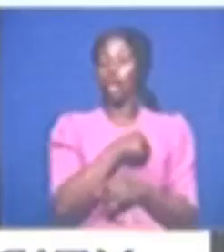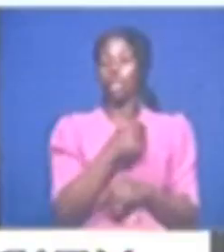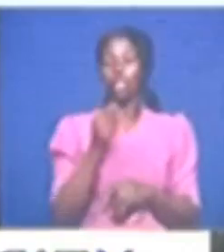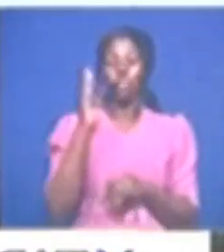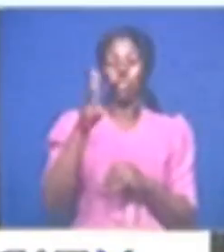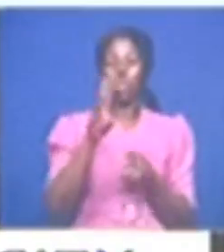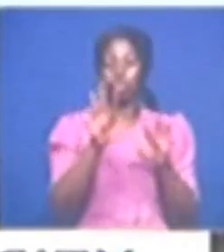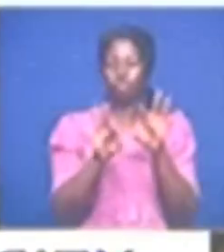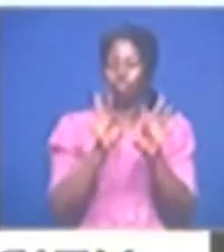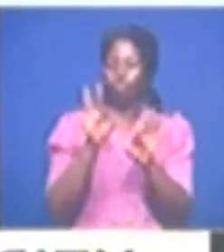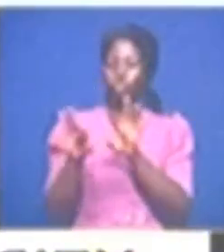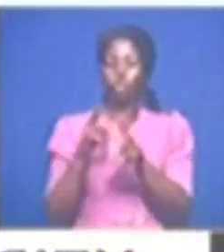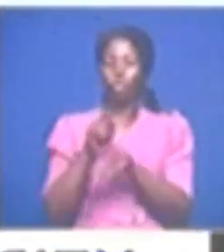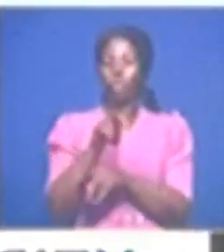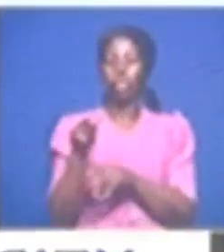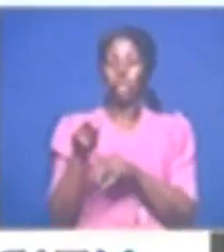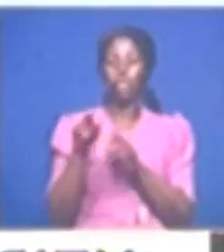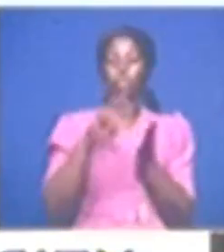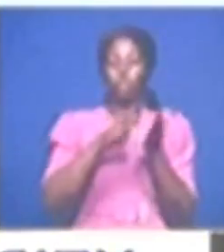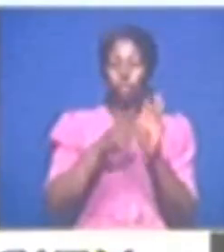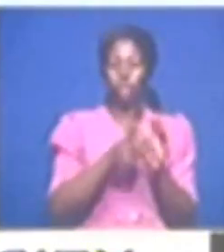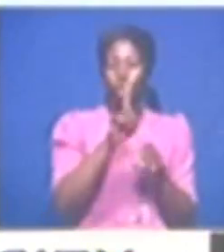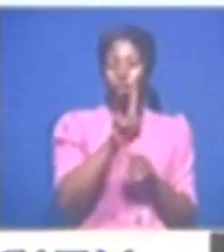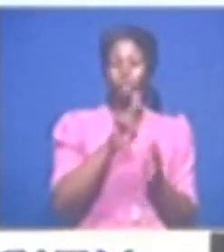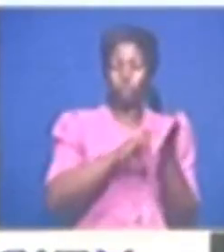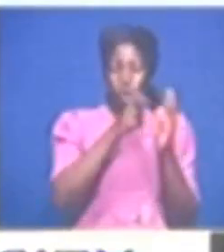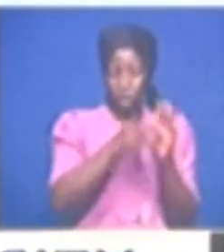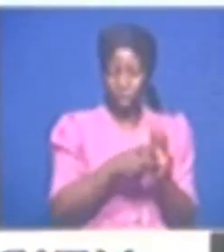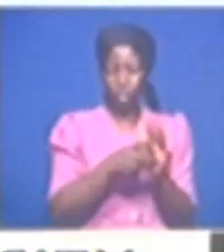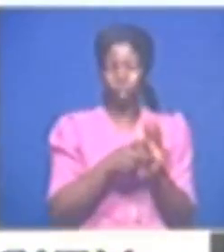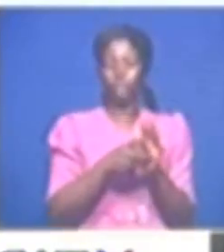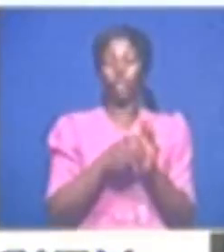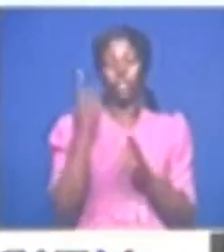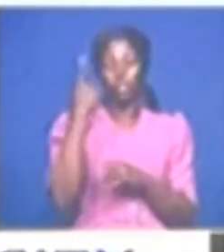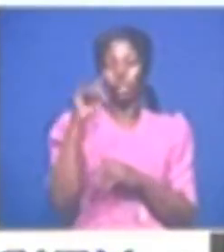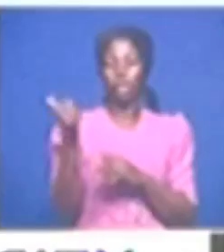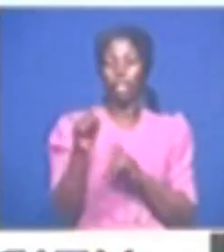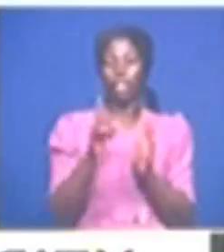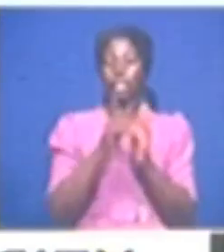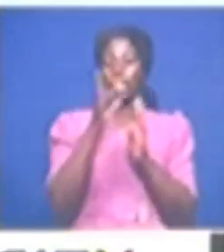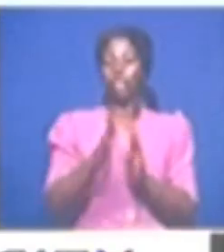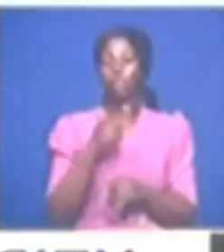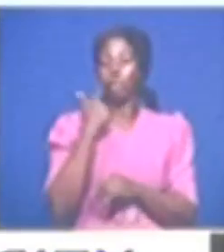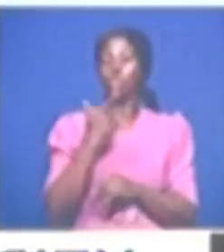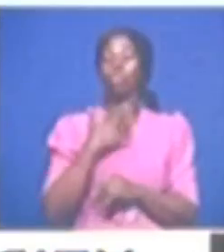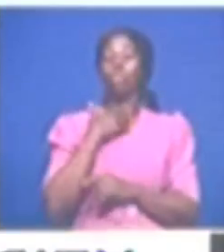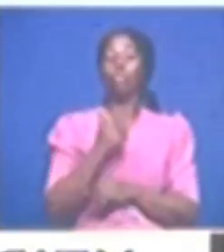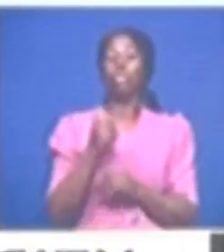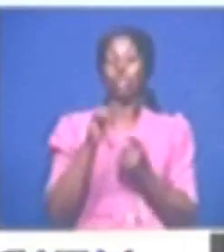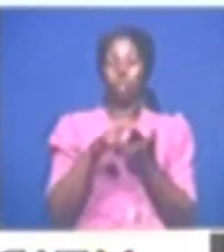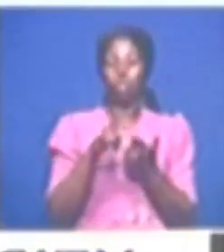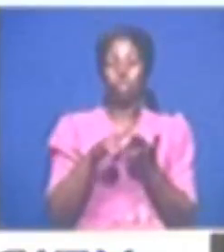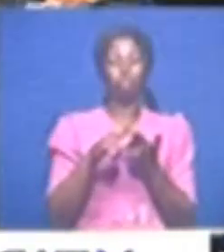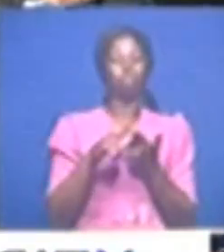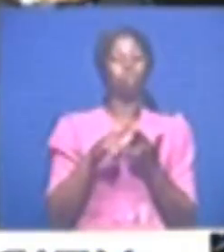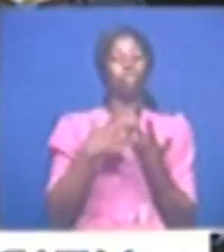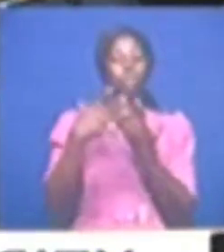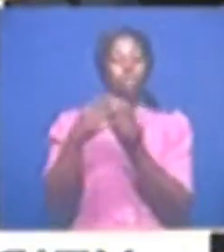select from these projects one project for any developer who is willing to go on the pilot